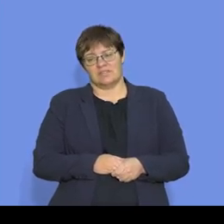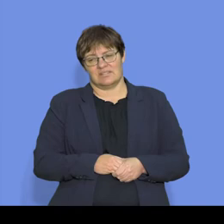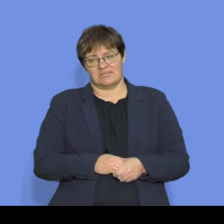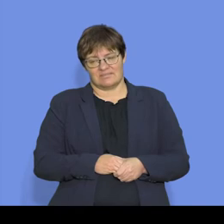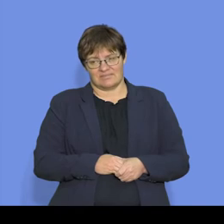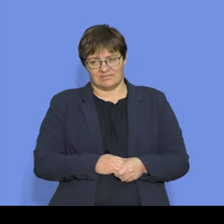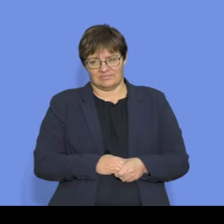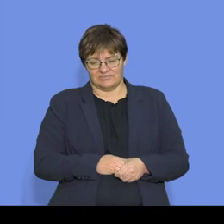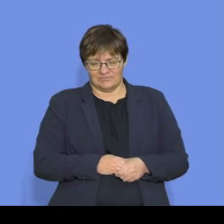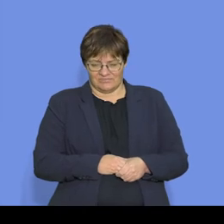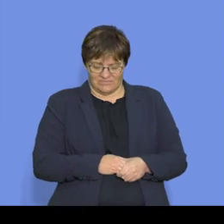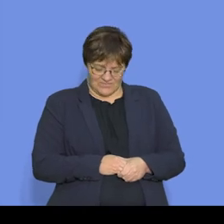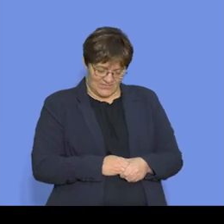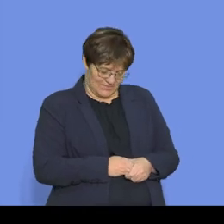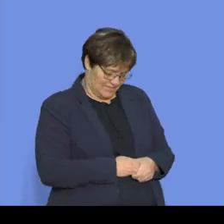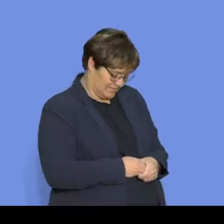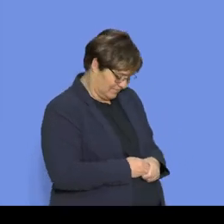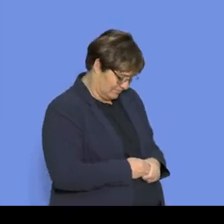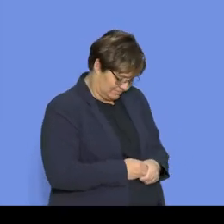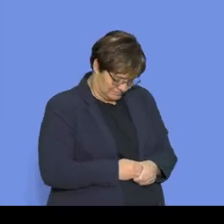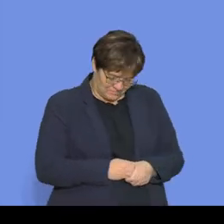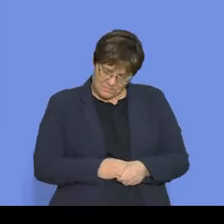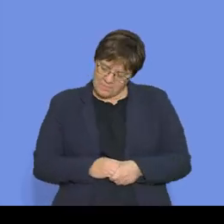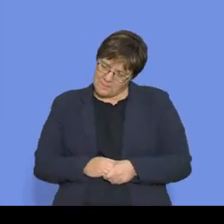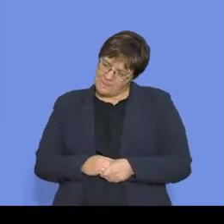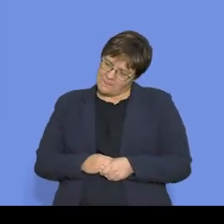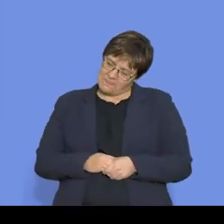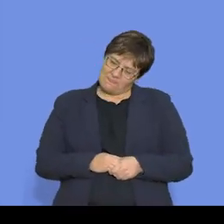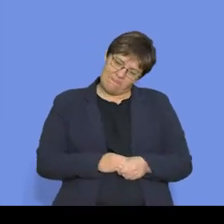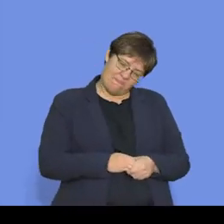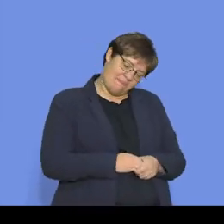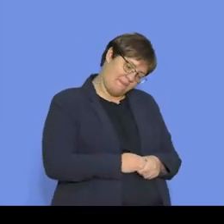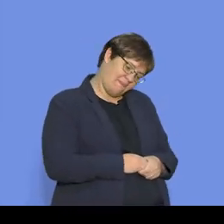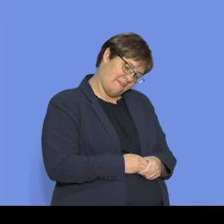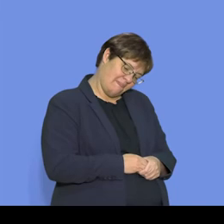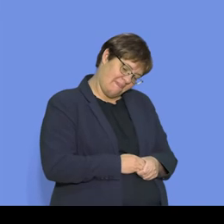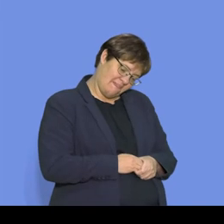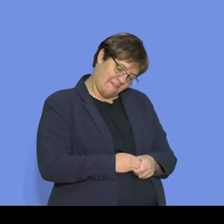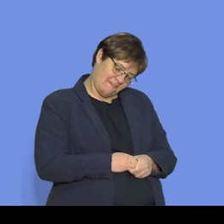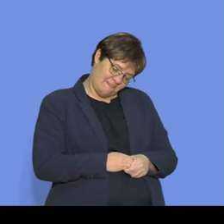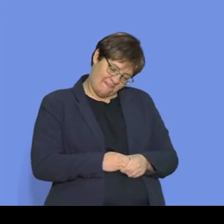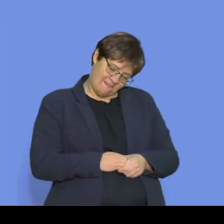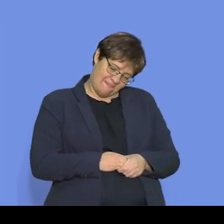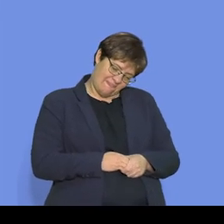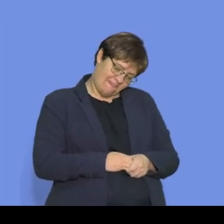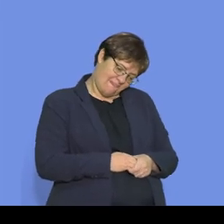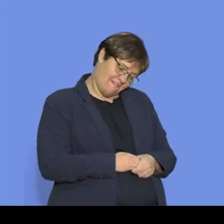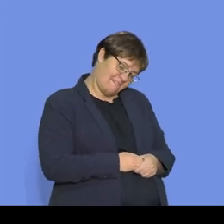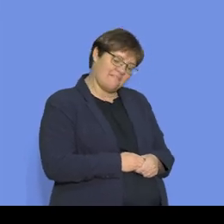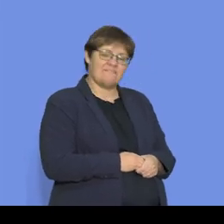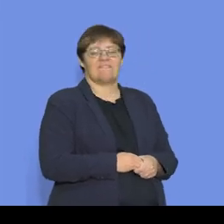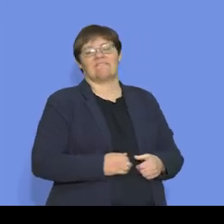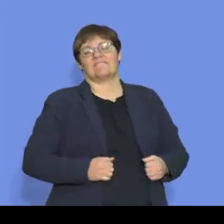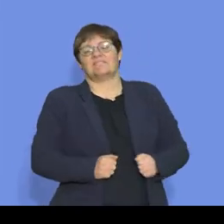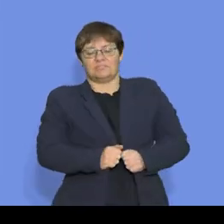8.5 minutes. I just told you to turn around. Well, that was 7 minutes, sorry. Was it 7 minutes? Yeah. Okay, so do I need to say we need to take a